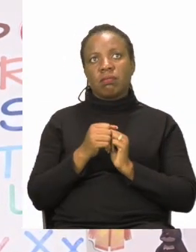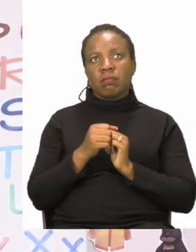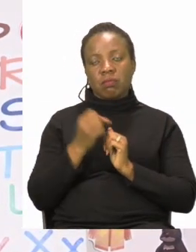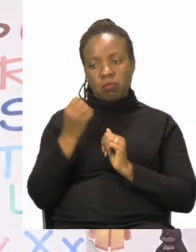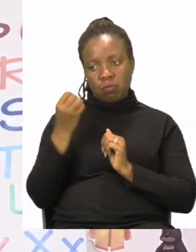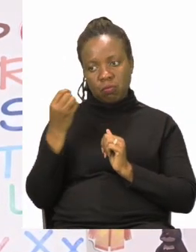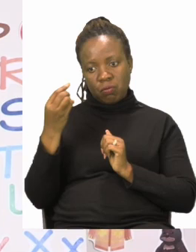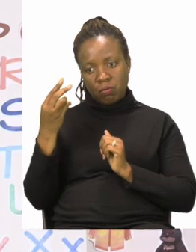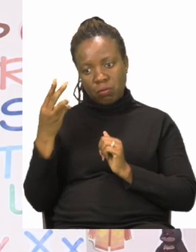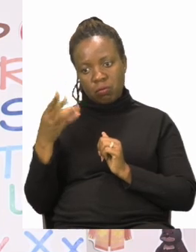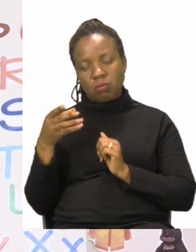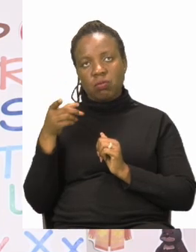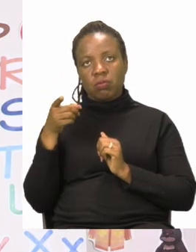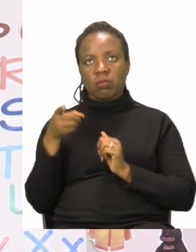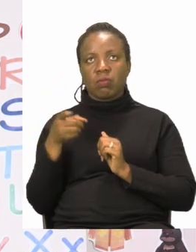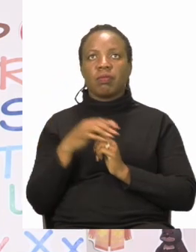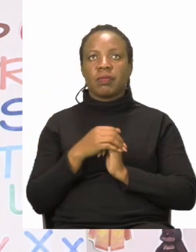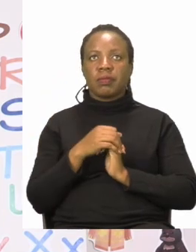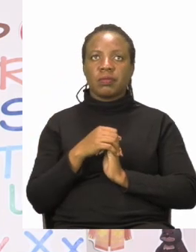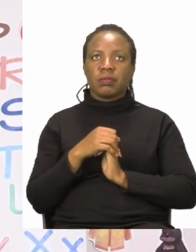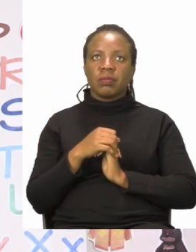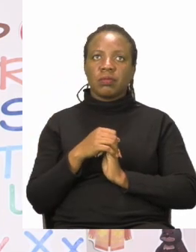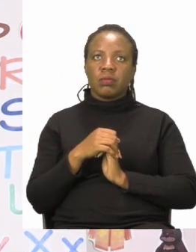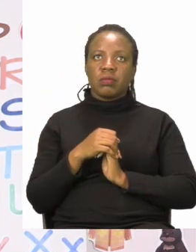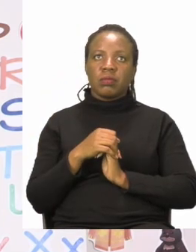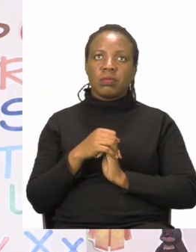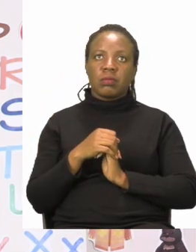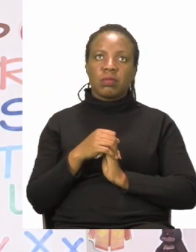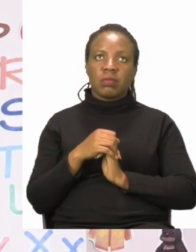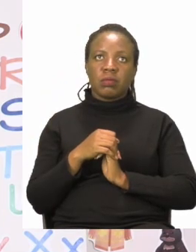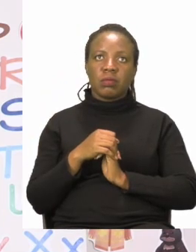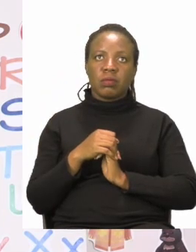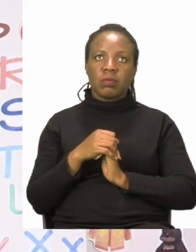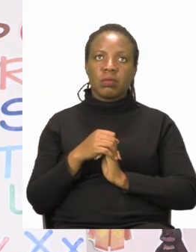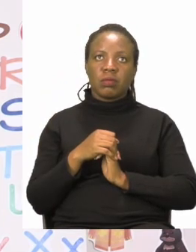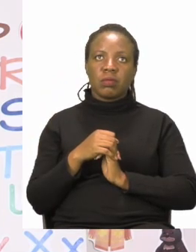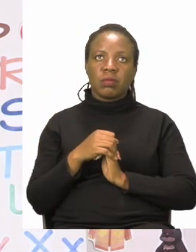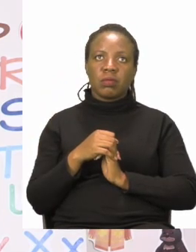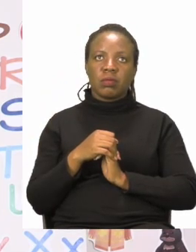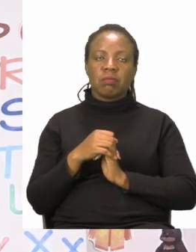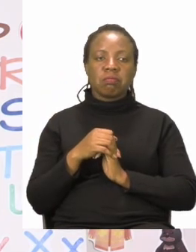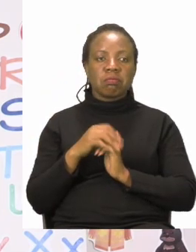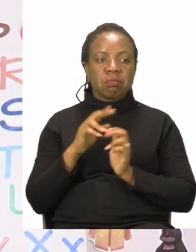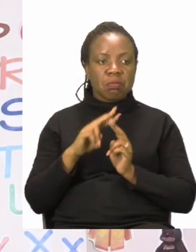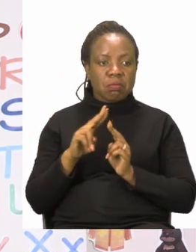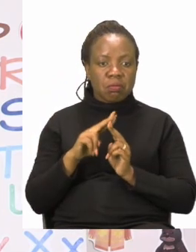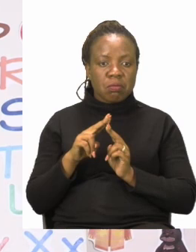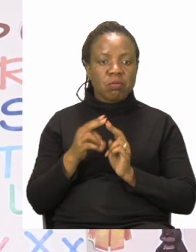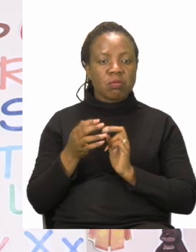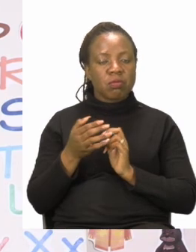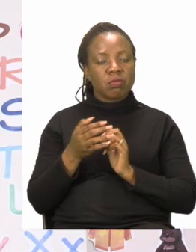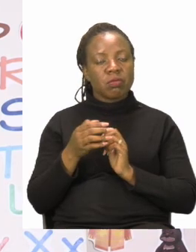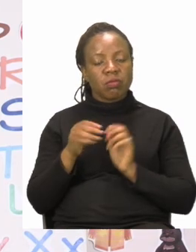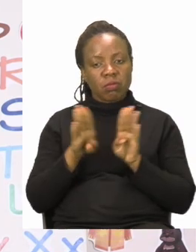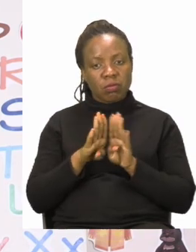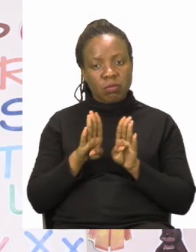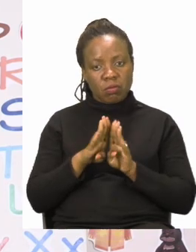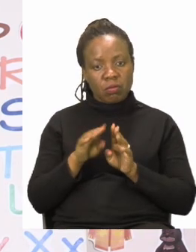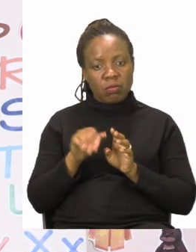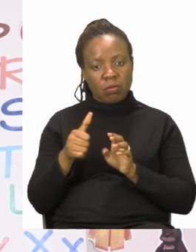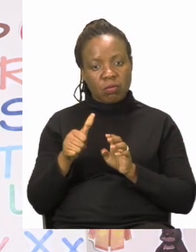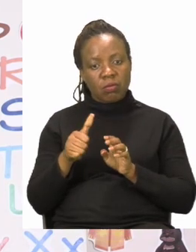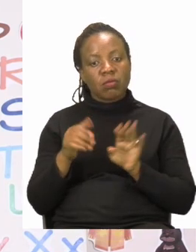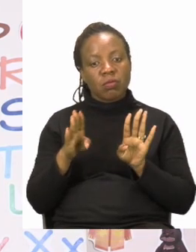there. Now, I'm going to leave you to quickly do all the other sums on your own. If you